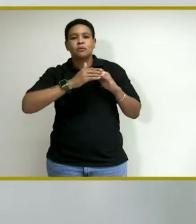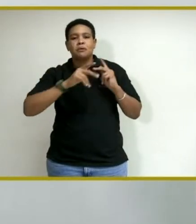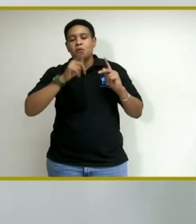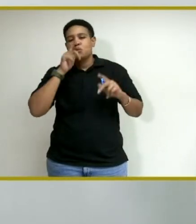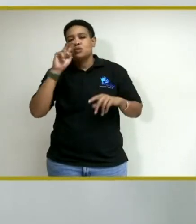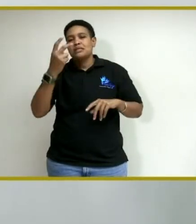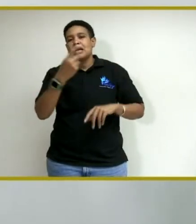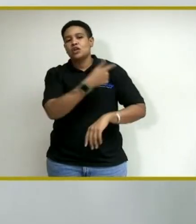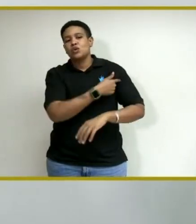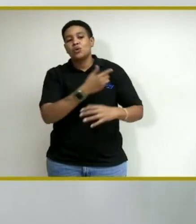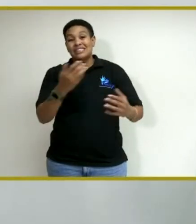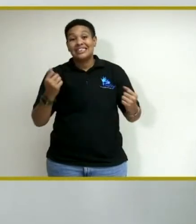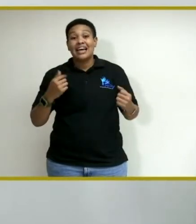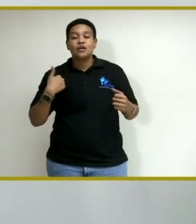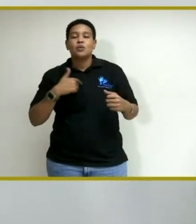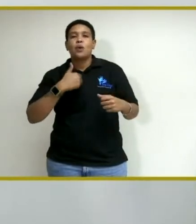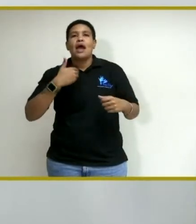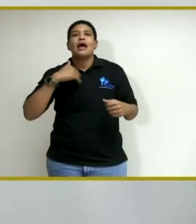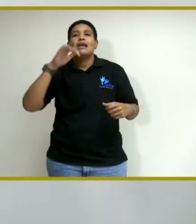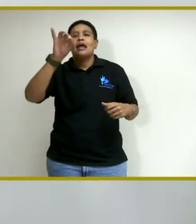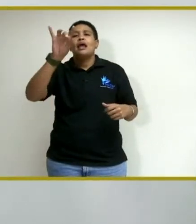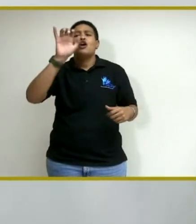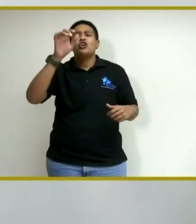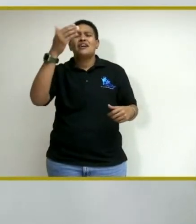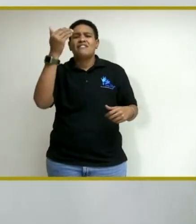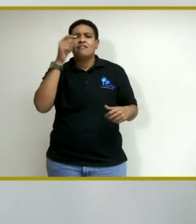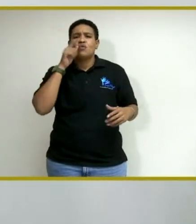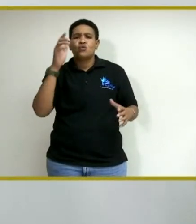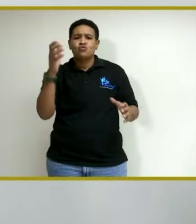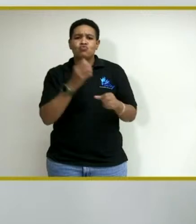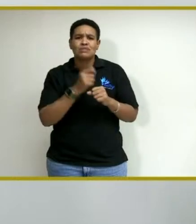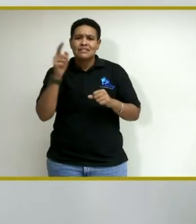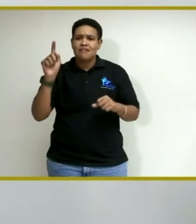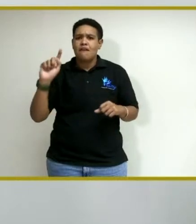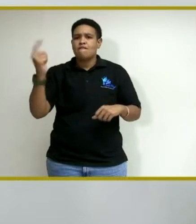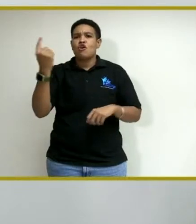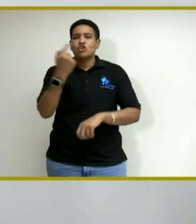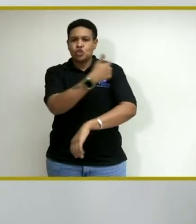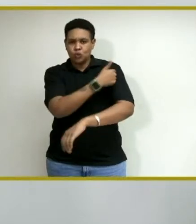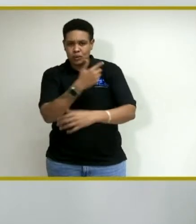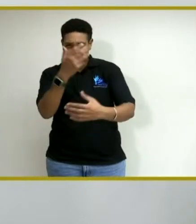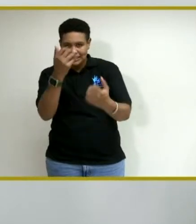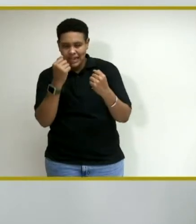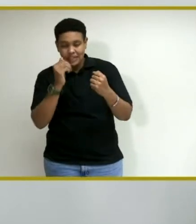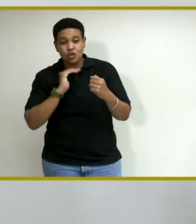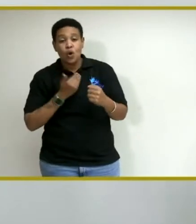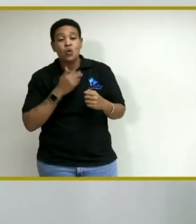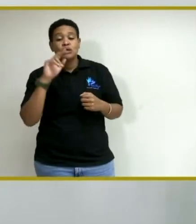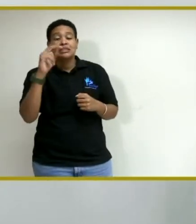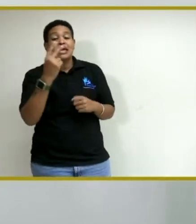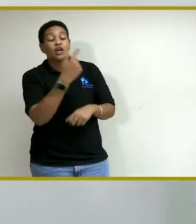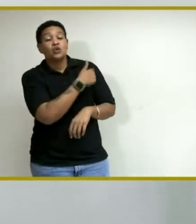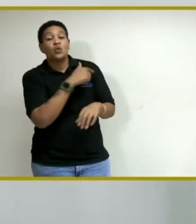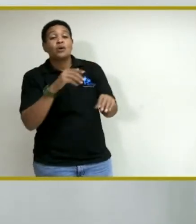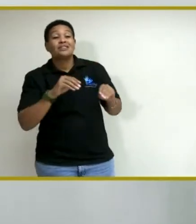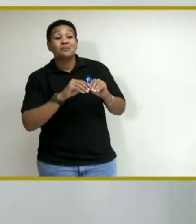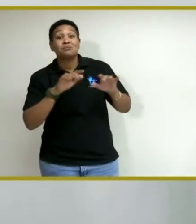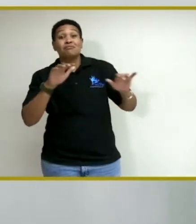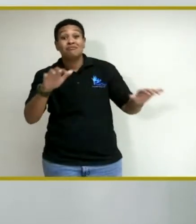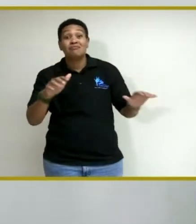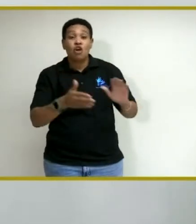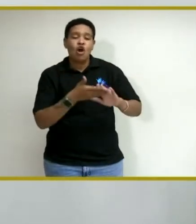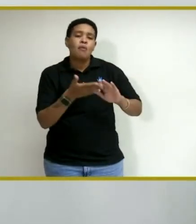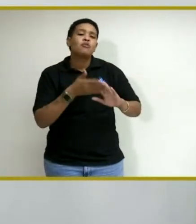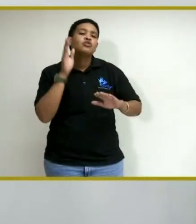We had 815 who received their first dose. And our second dose blitz operations will